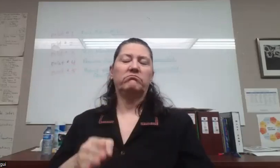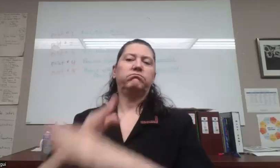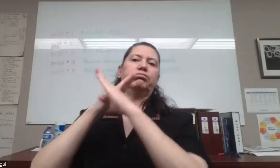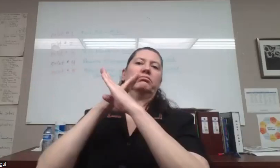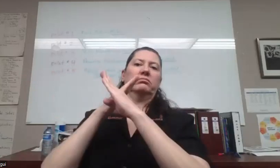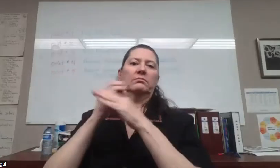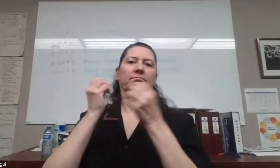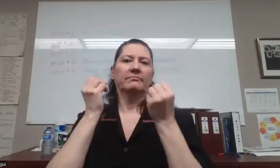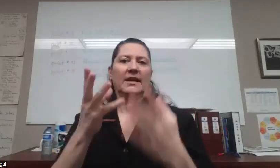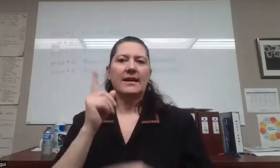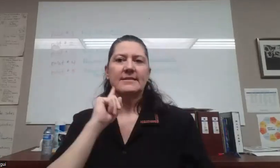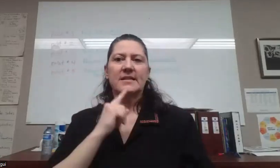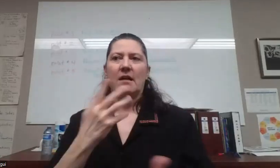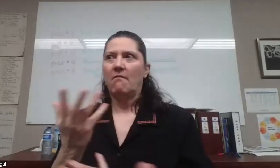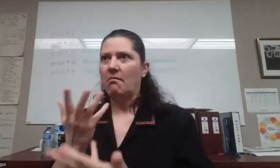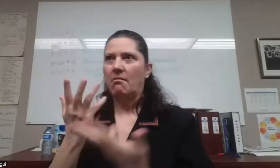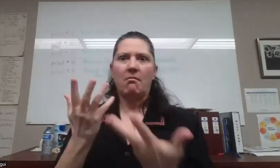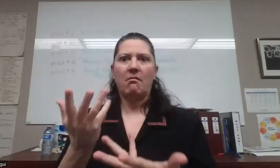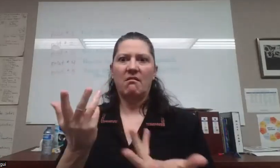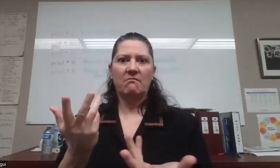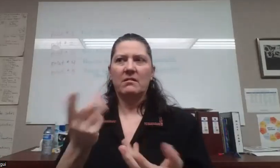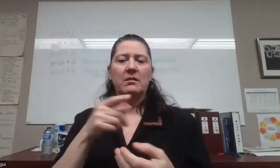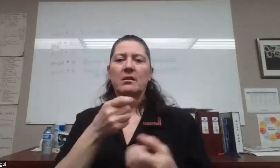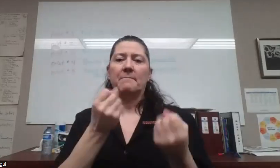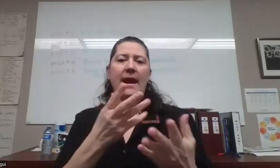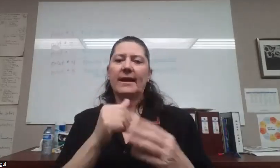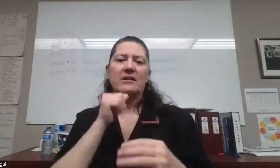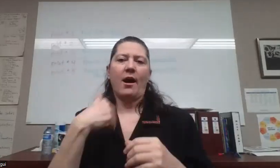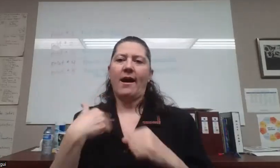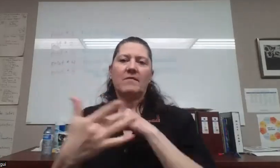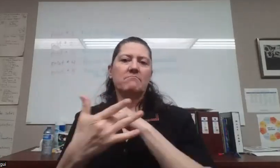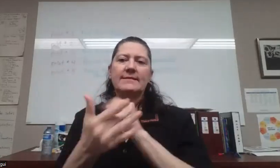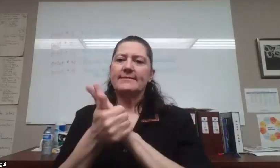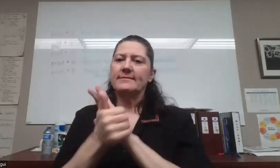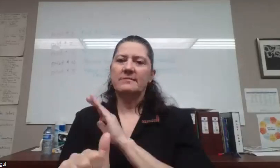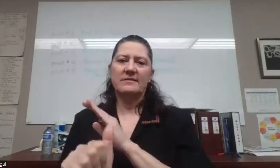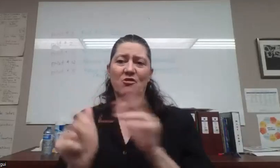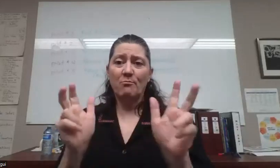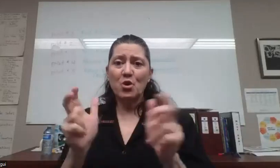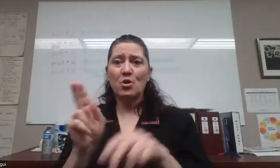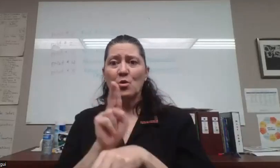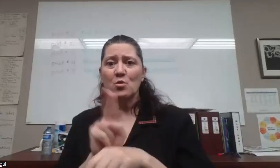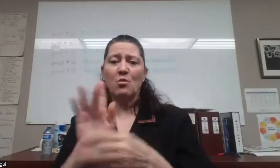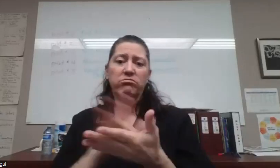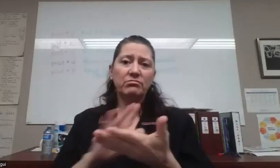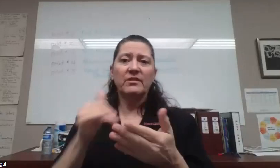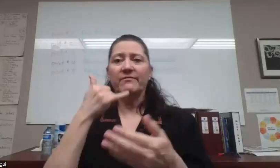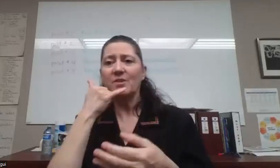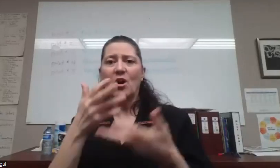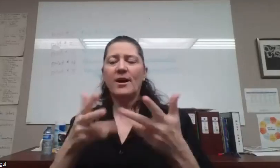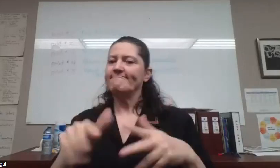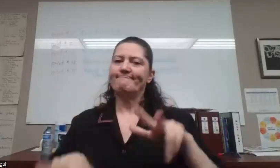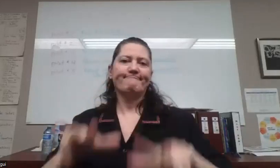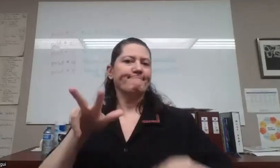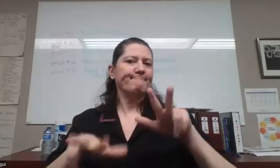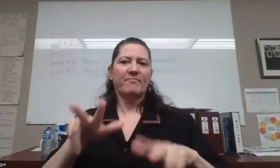moved online, which has created many barriers and obstacles for a lot of deaf people who don't have the digital